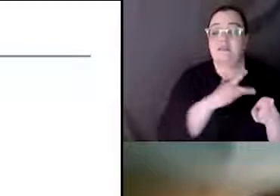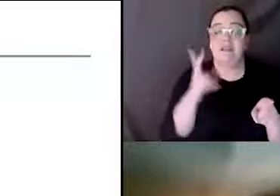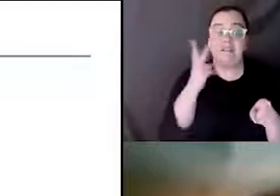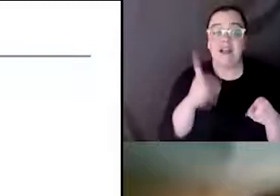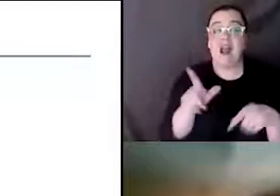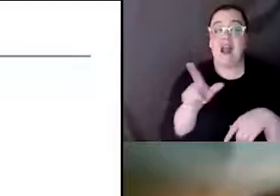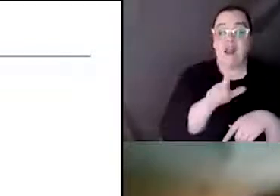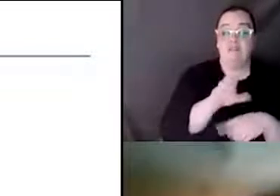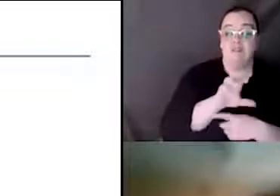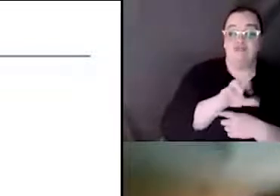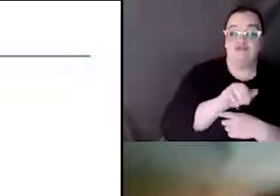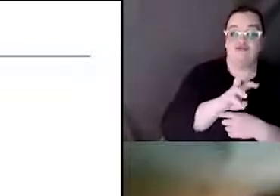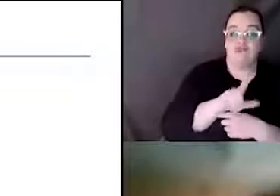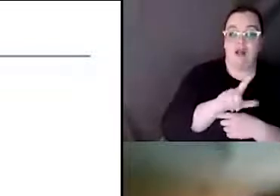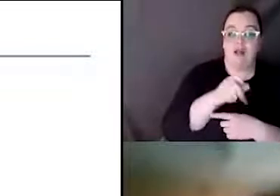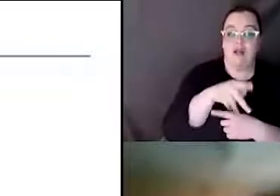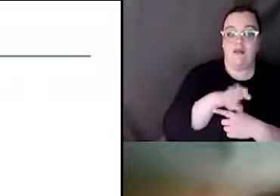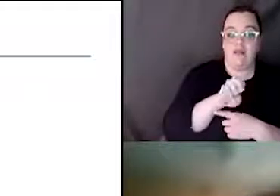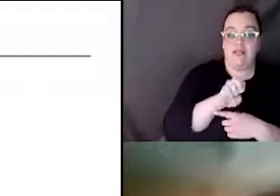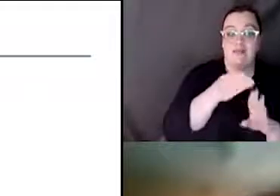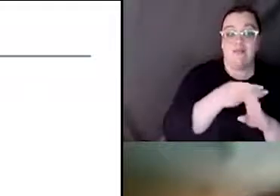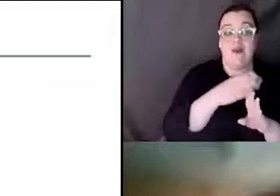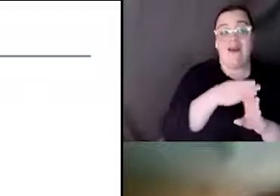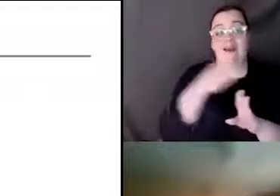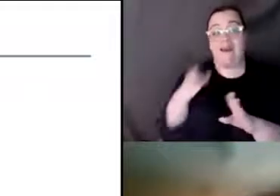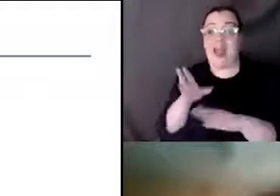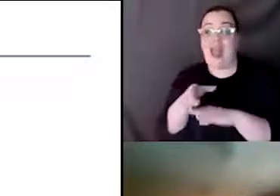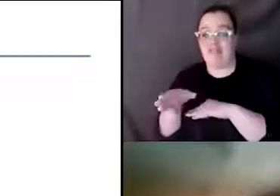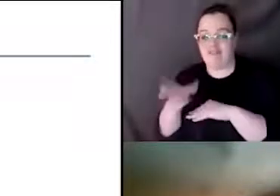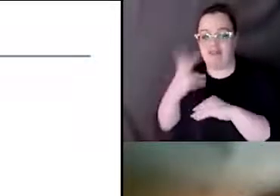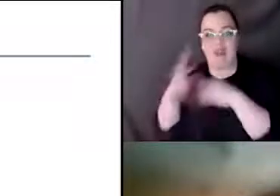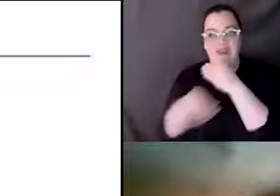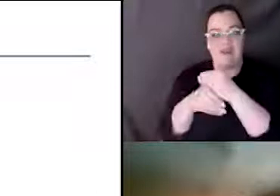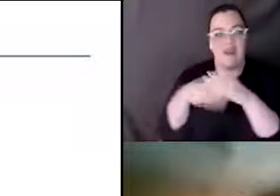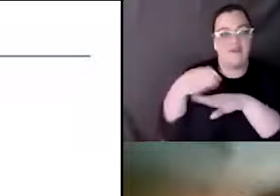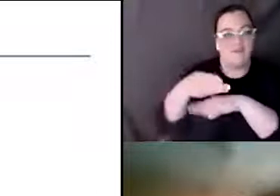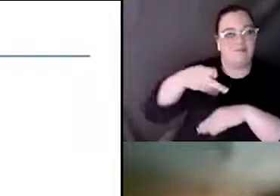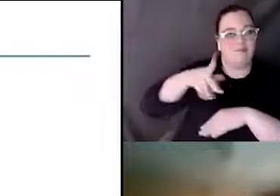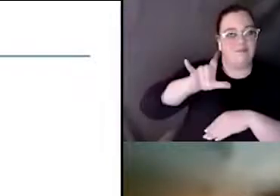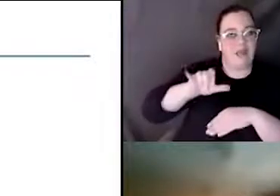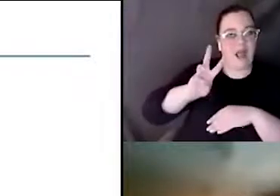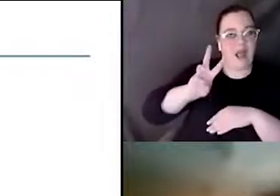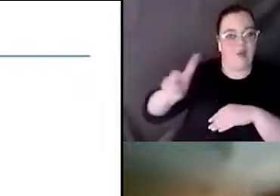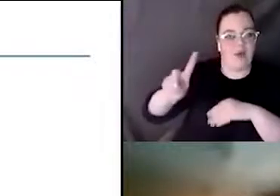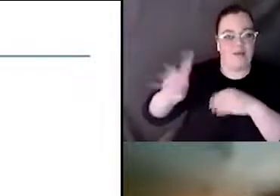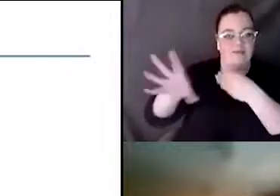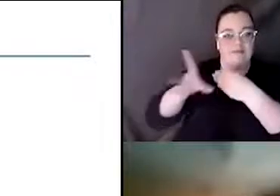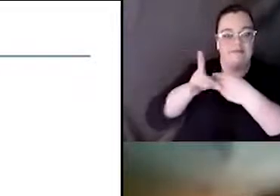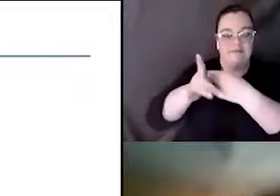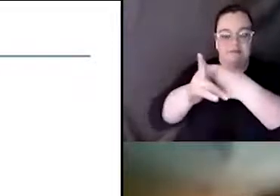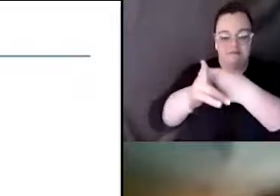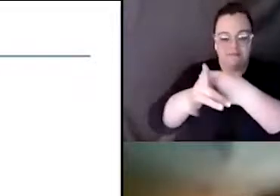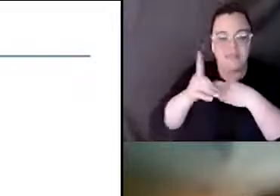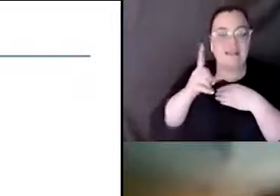crawl space before a retrofit. On the right is the crawl space after the retrofit. Plywood's been attached to those cripple walls, and there's